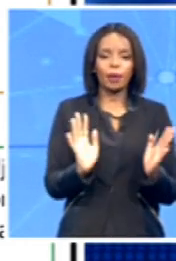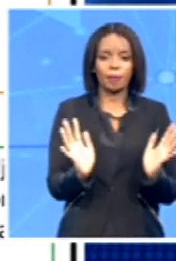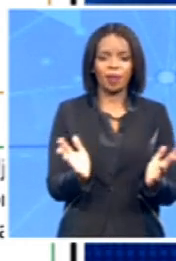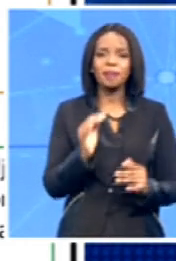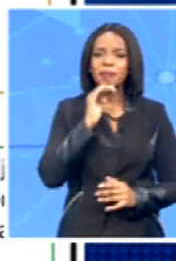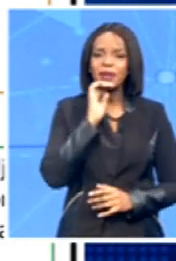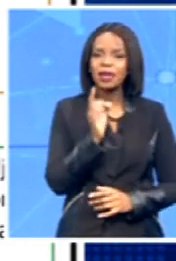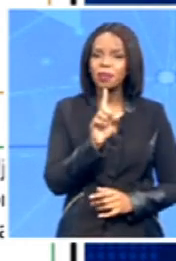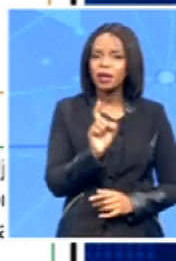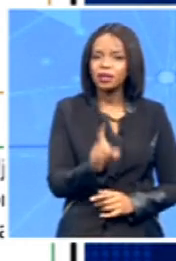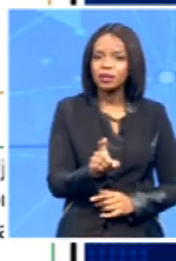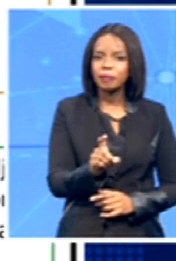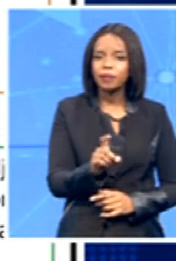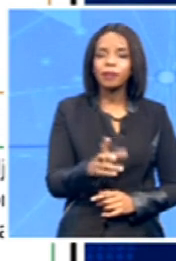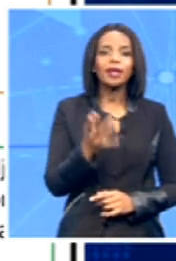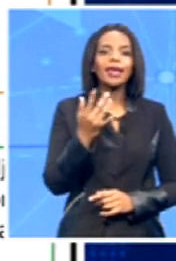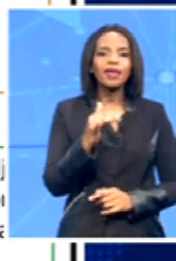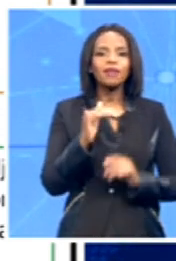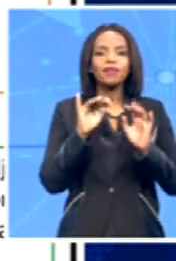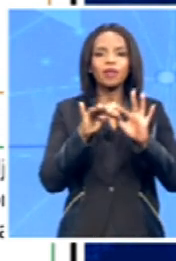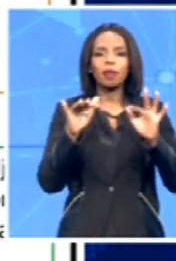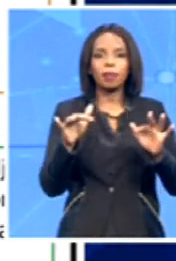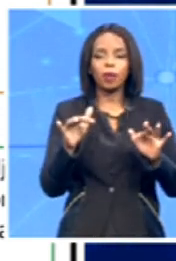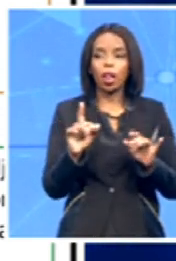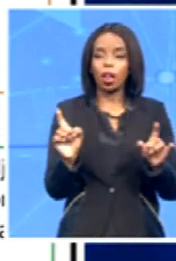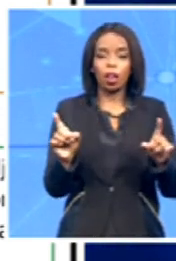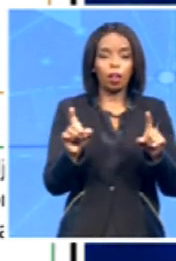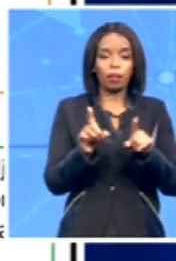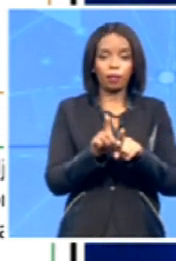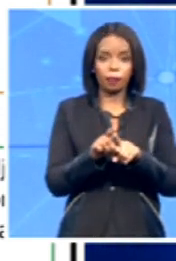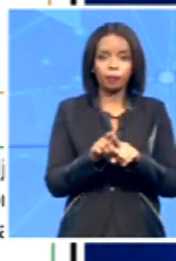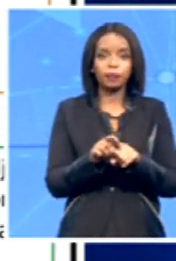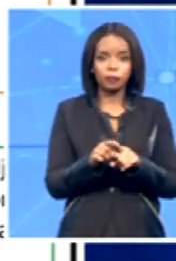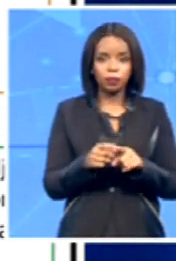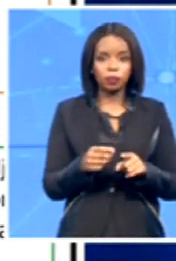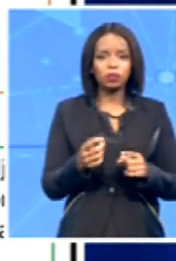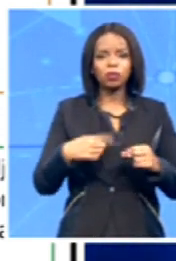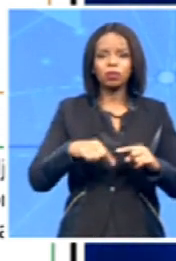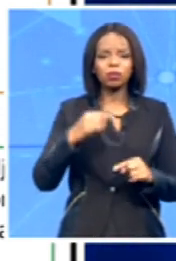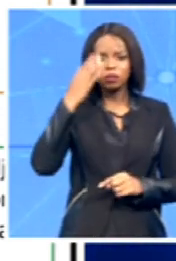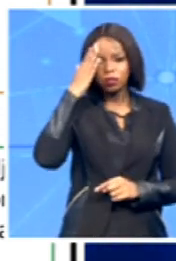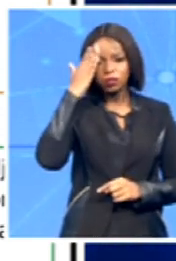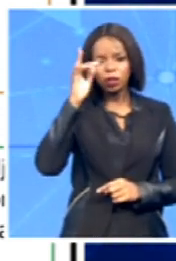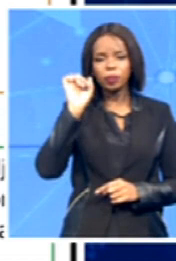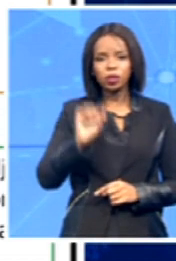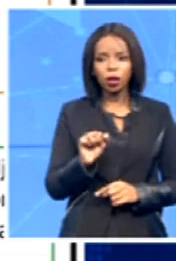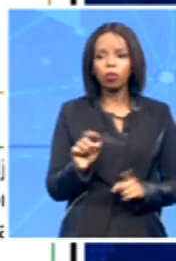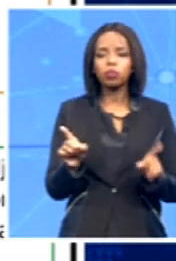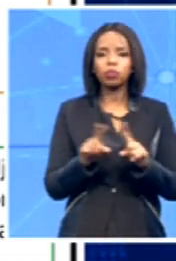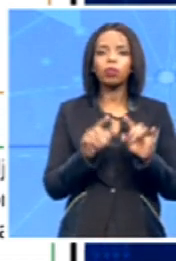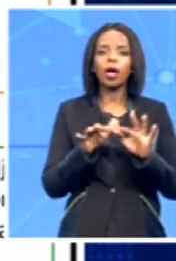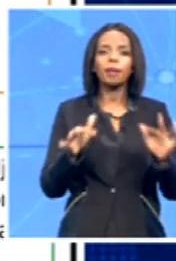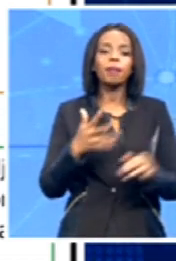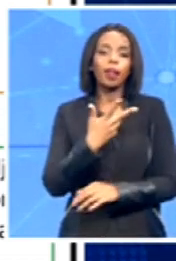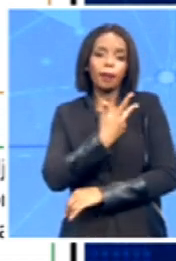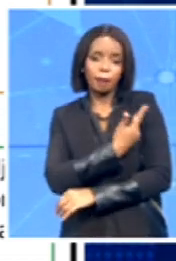people, whether they've been had the reinfection and we know about it, and they've been vaccinated, you can see that that is a